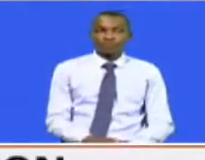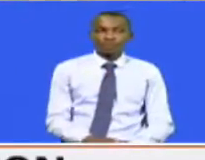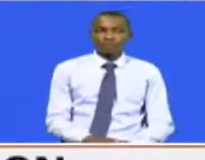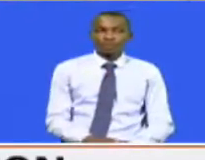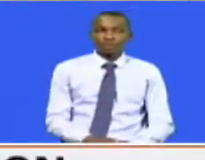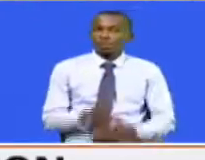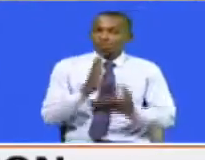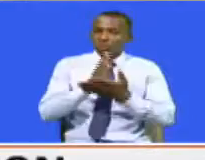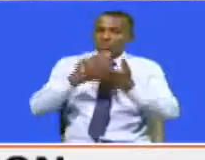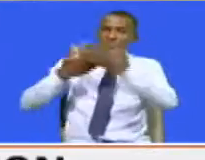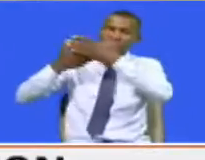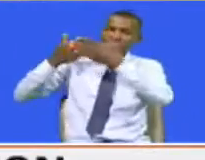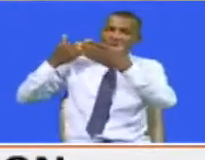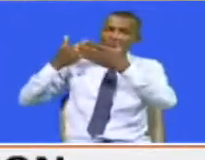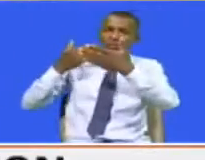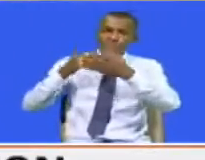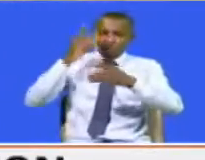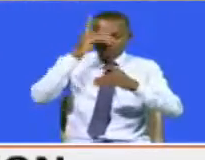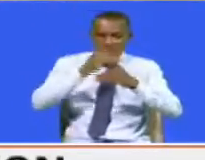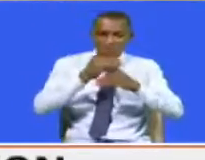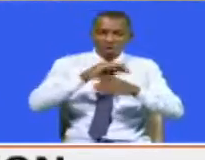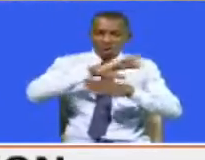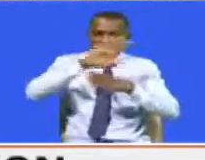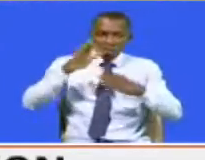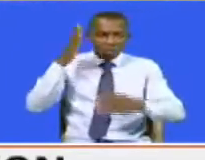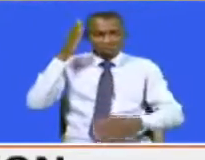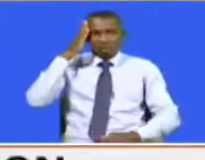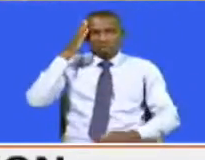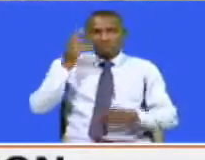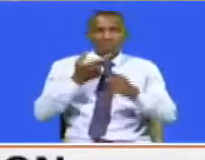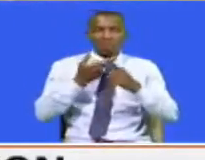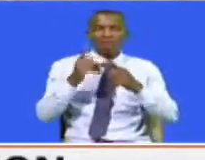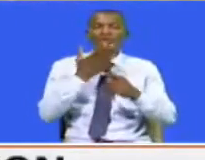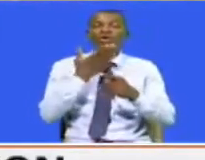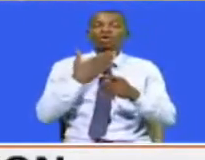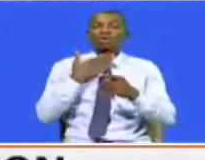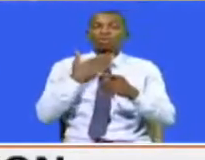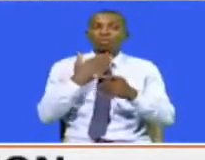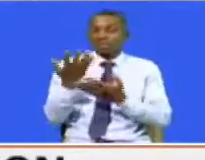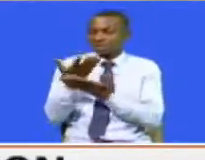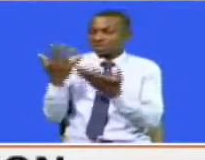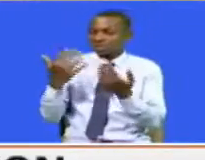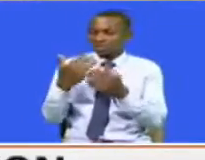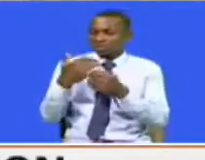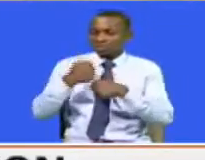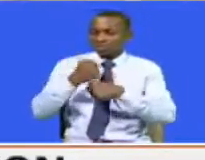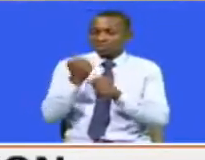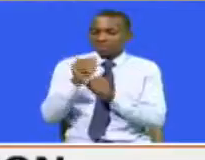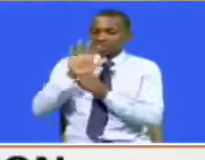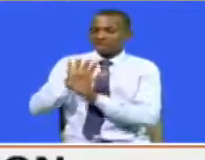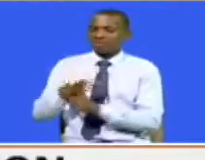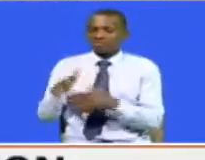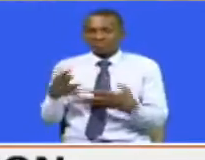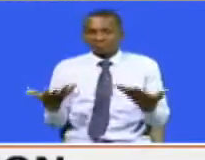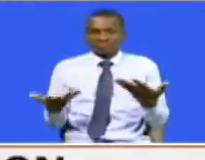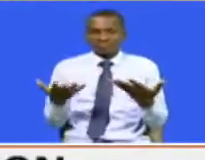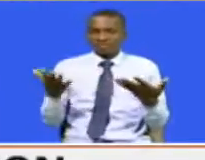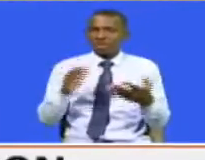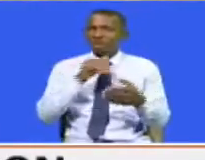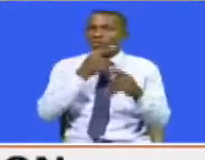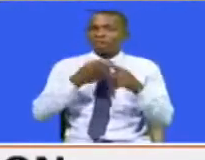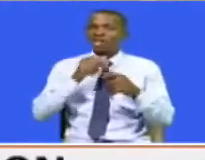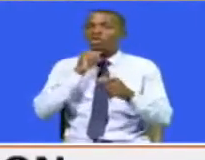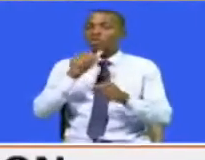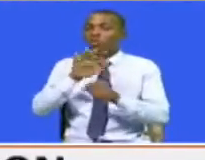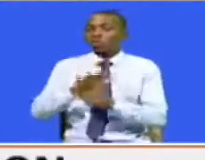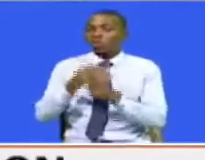Even before the ruling, they knew. But they wanted to make some drama to look like they are oppressed. But nothing like oppressed. That's the truth, and the